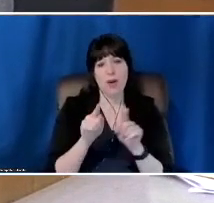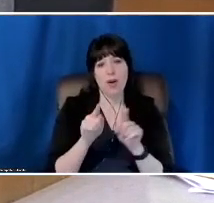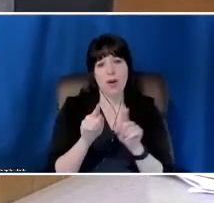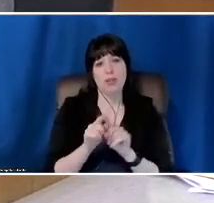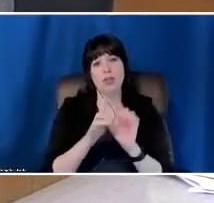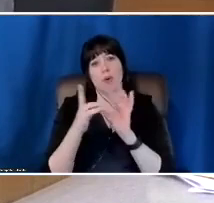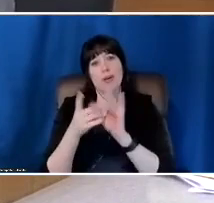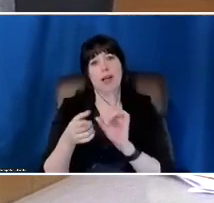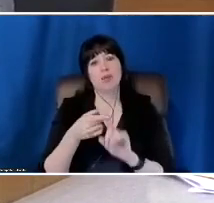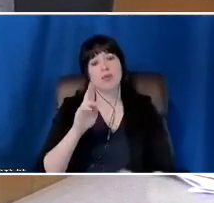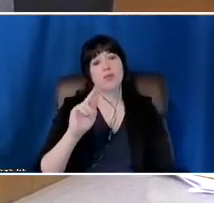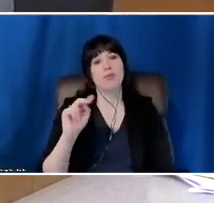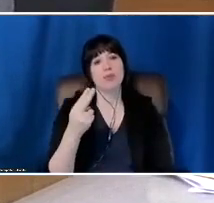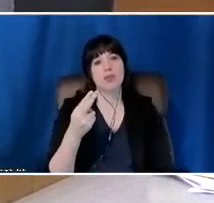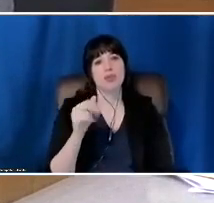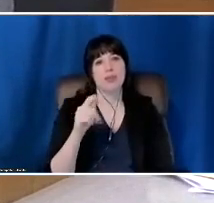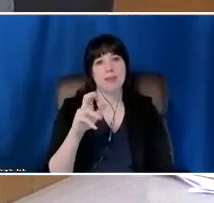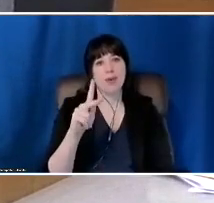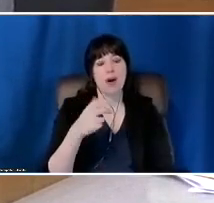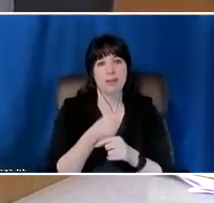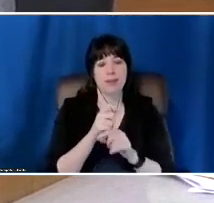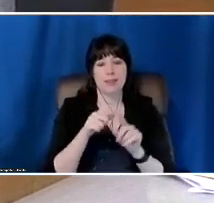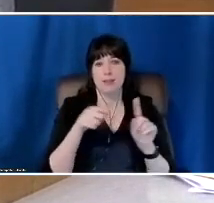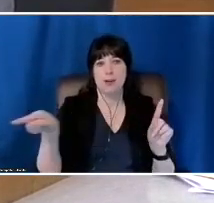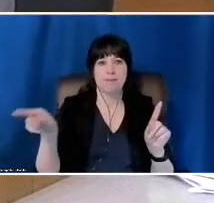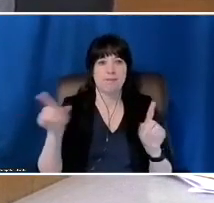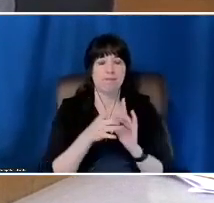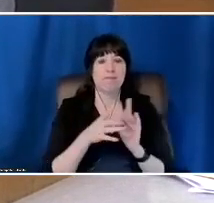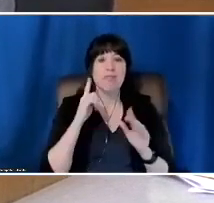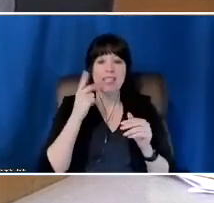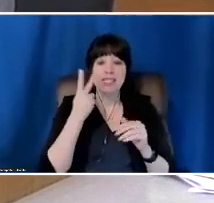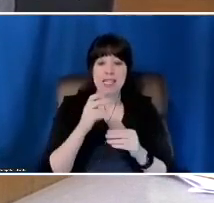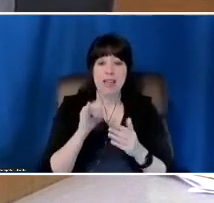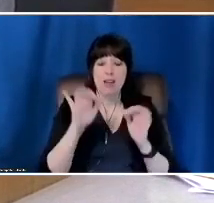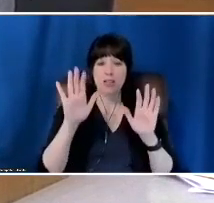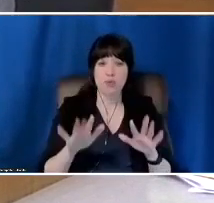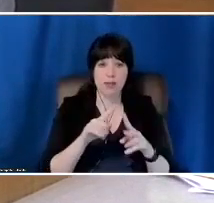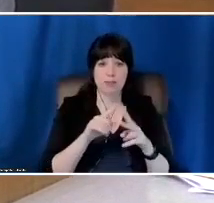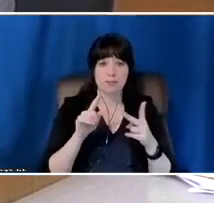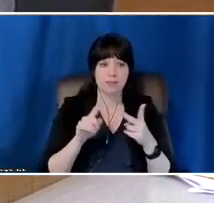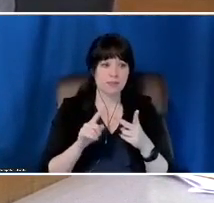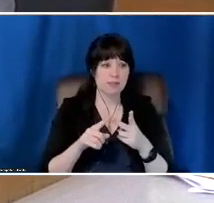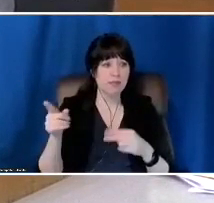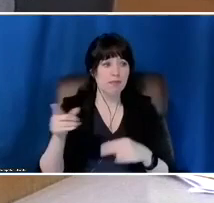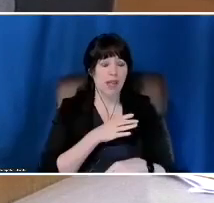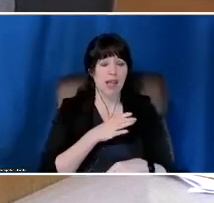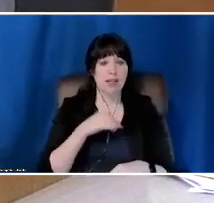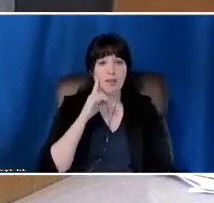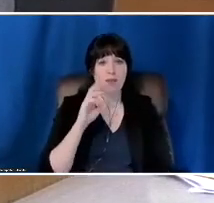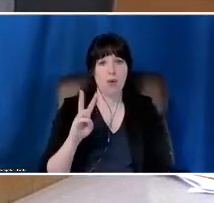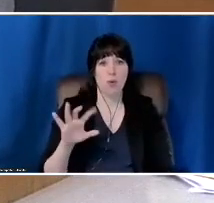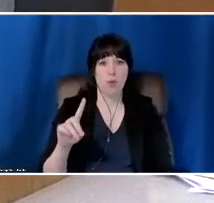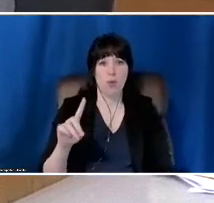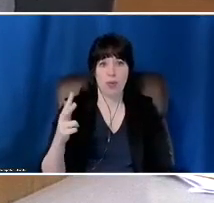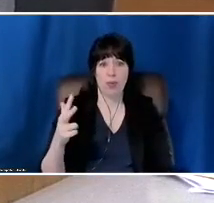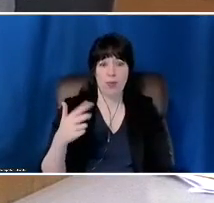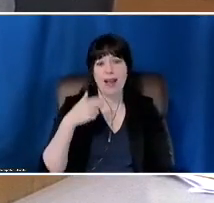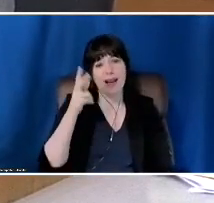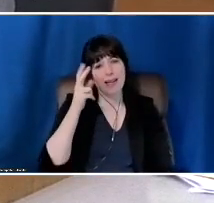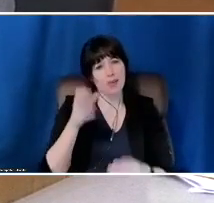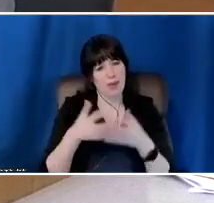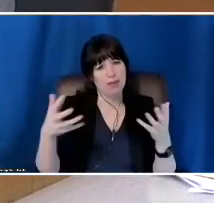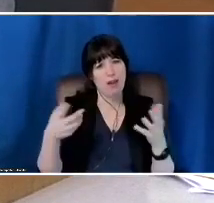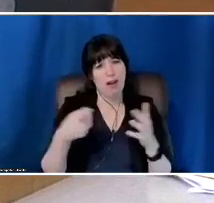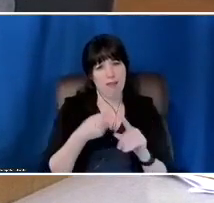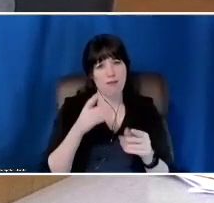park. So, you know, seeing that there is great. And then as the counselor for Ward 3, I really do hear a lot from the community east